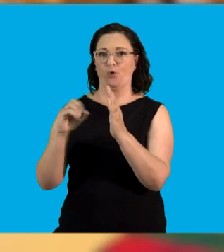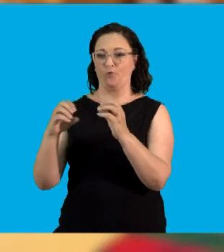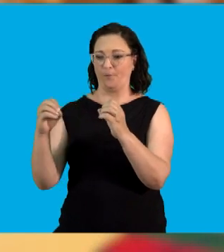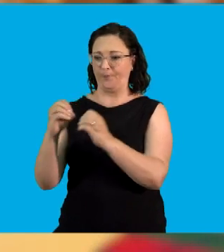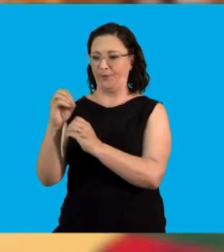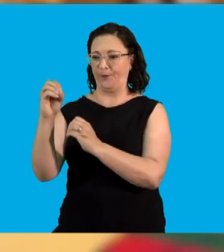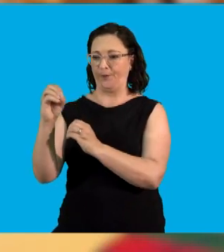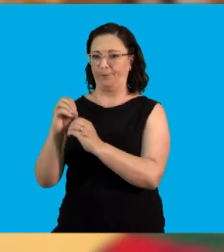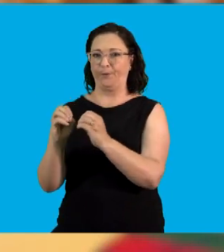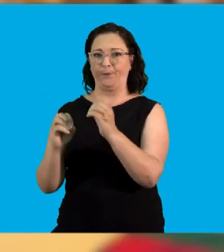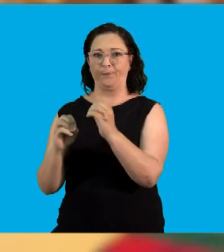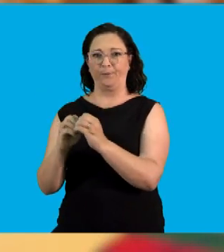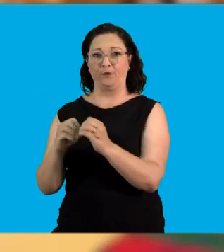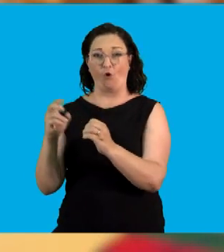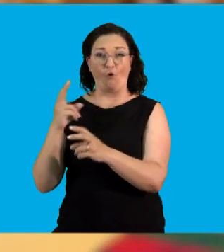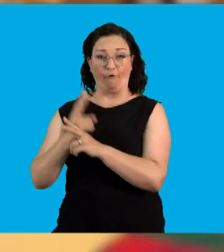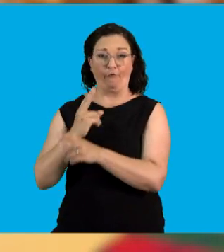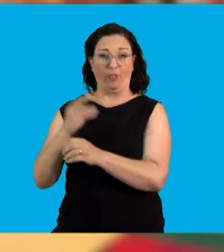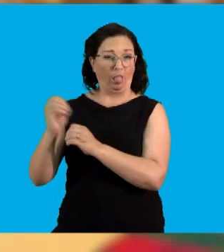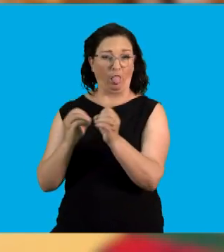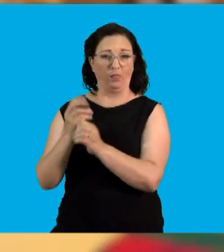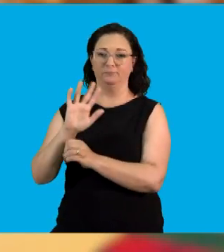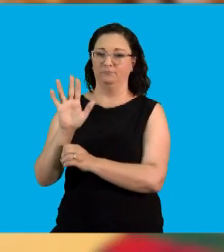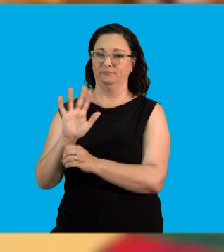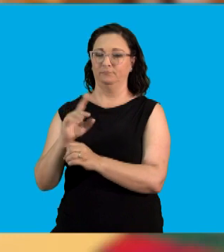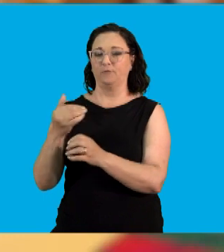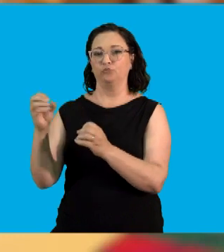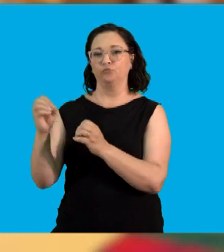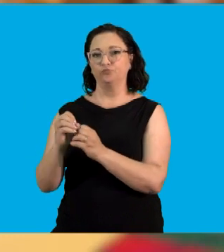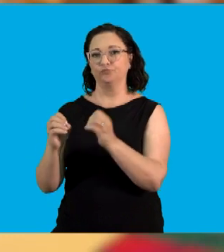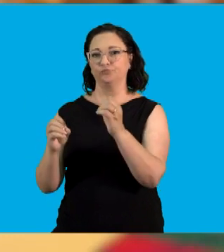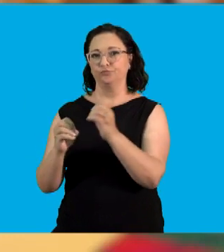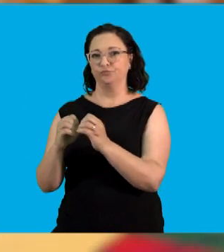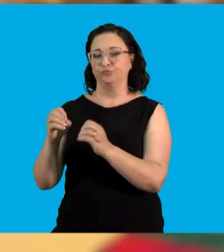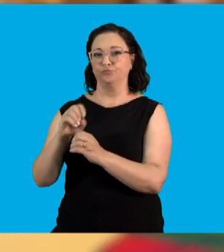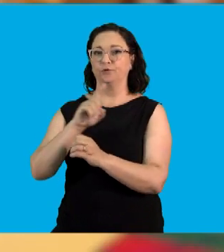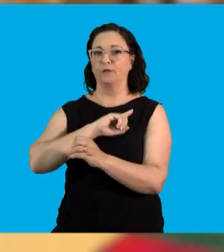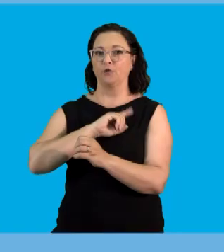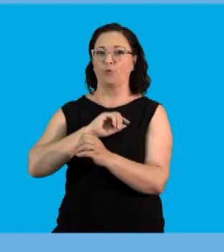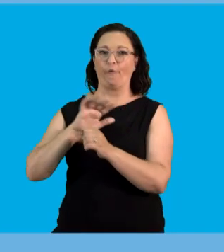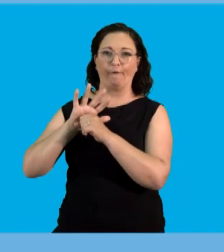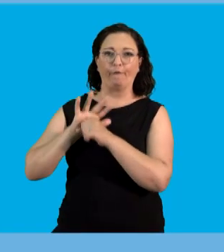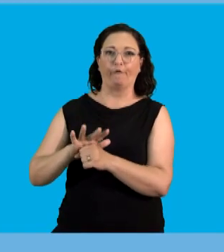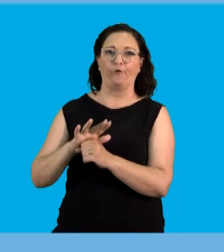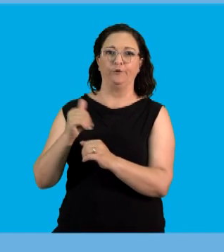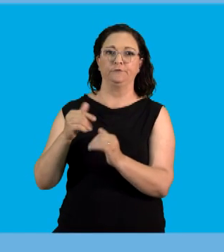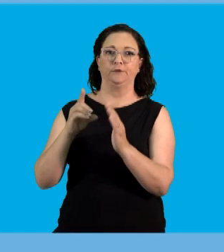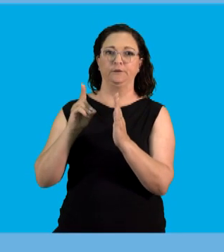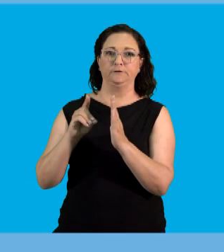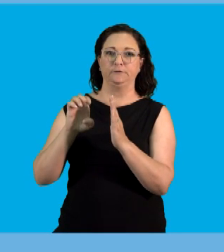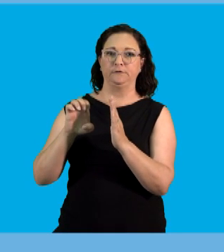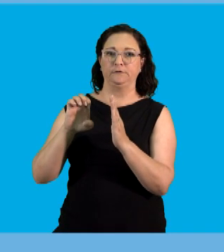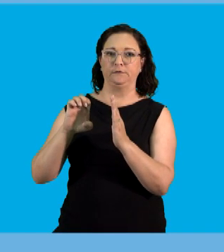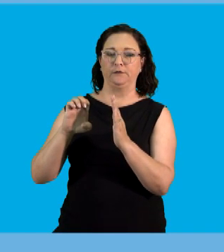the collisions between the particles themselves are going to be less frequent, then the force is going to decrease. And by decreasing the